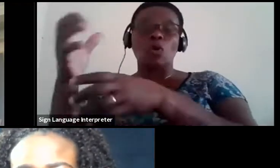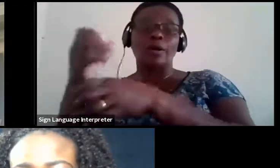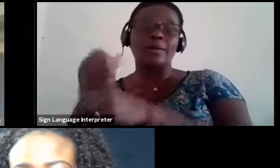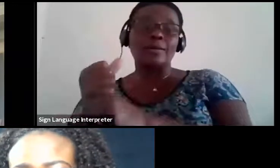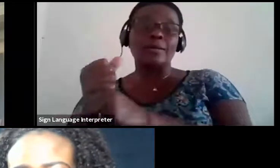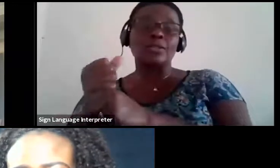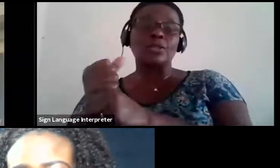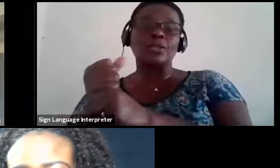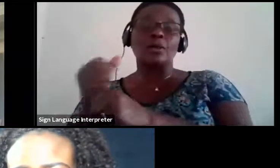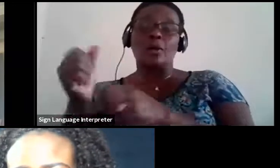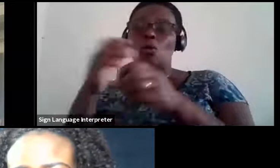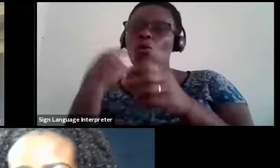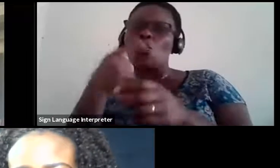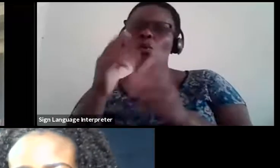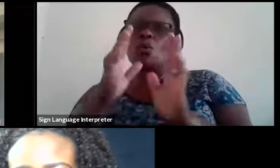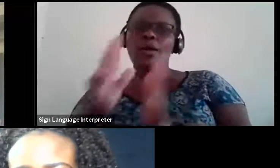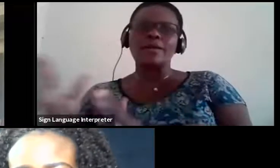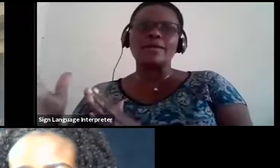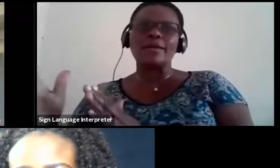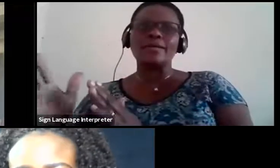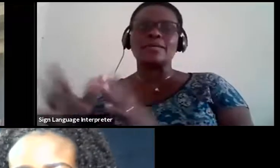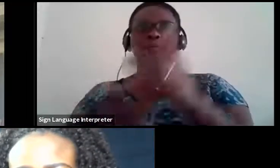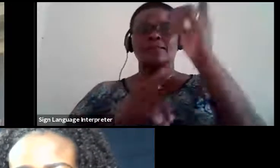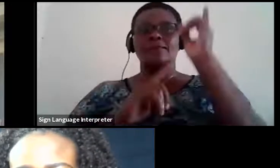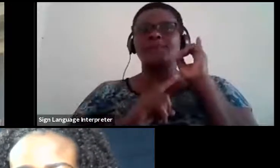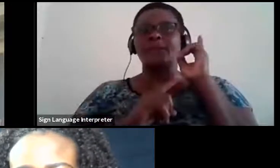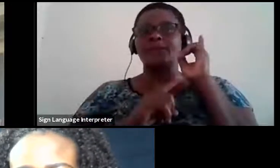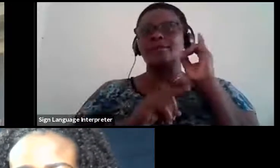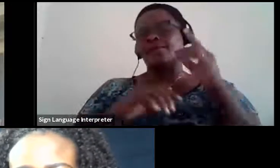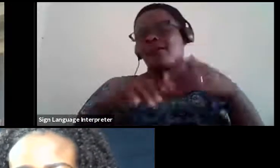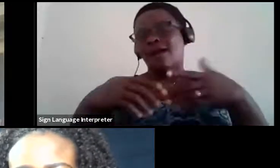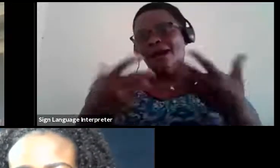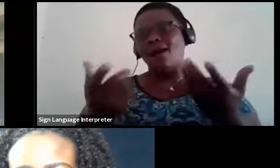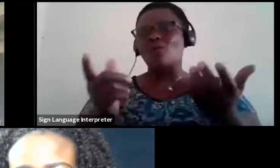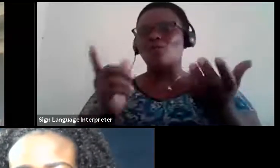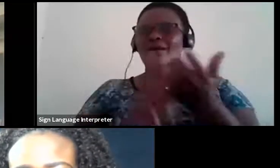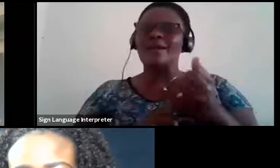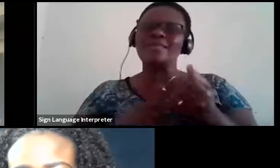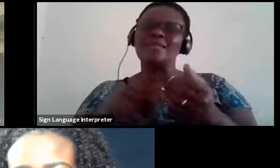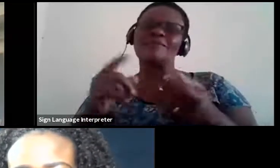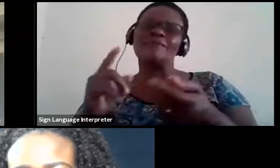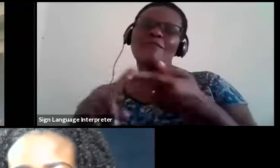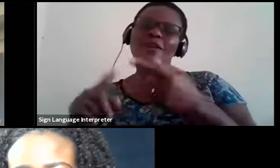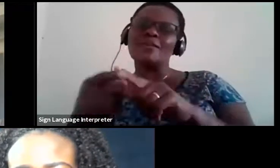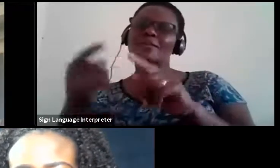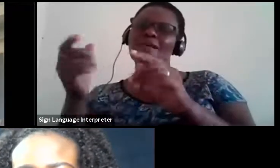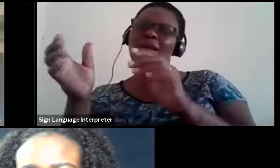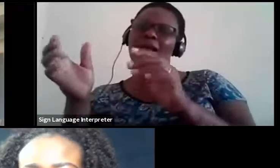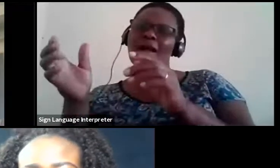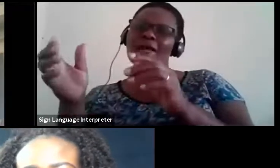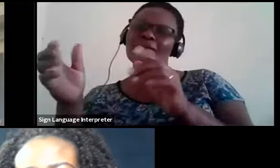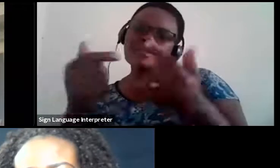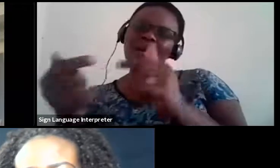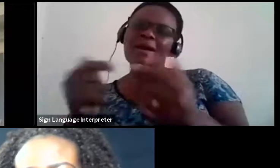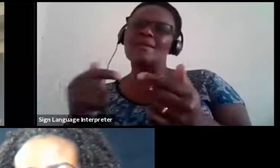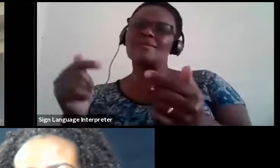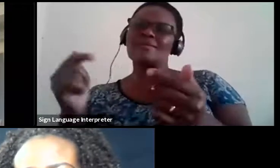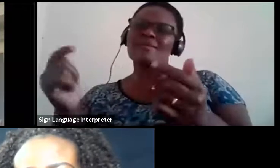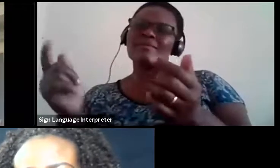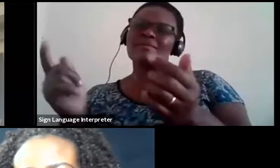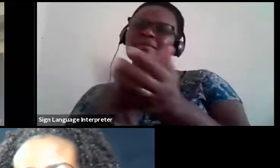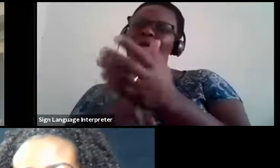know, keep on navigating the difficult legislation, the difficult policy gaps, but also the